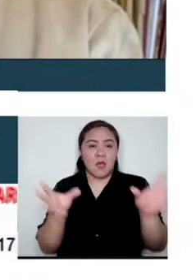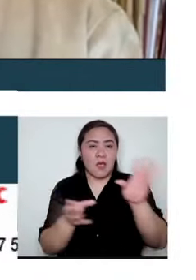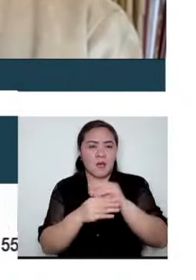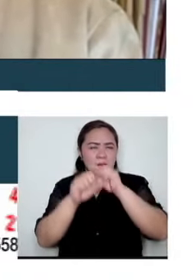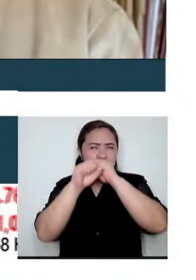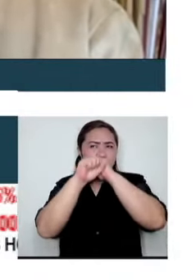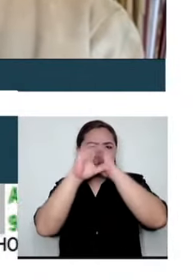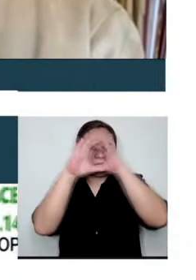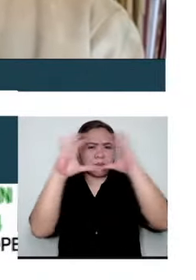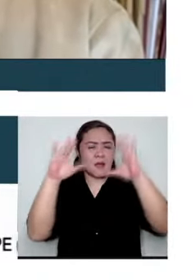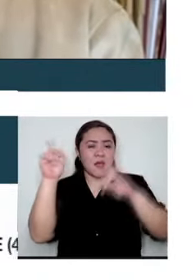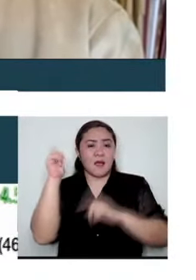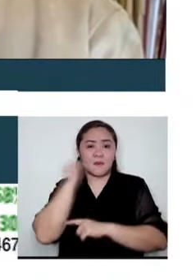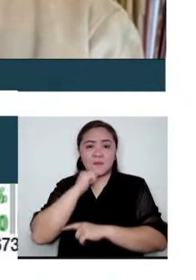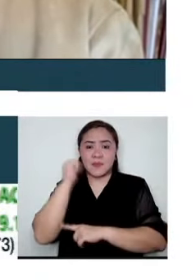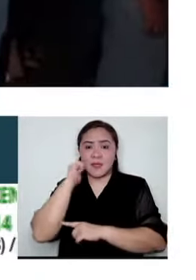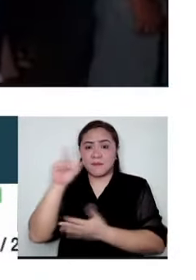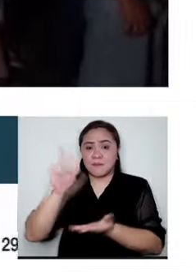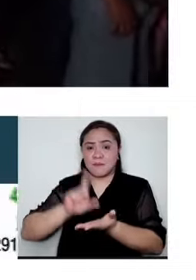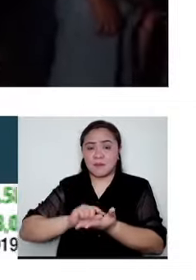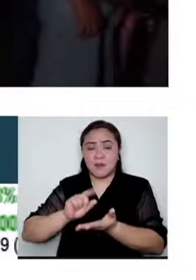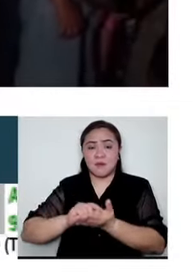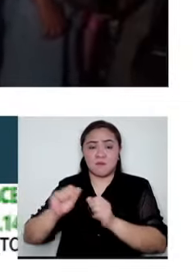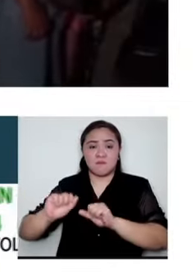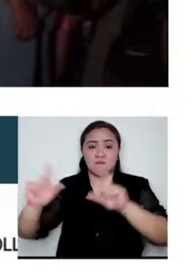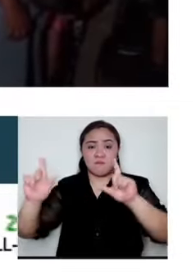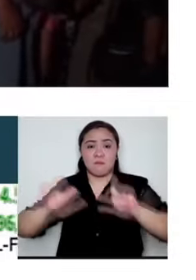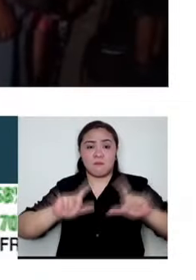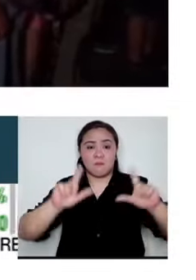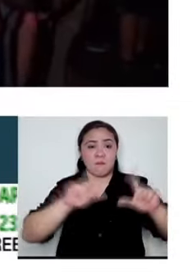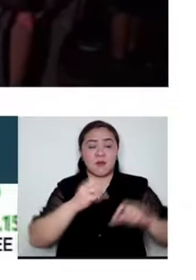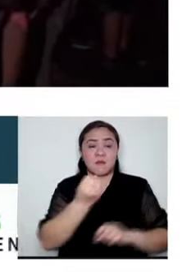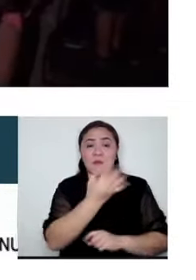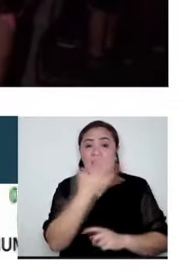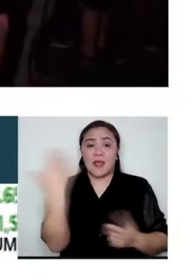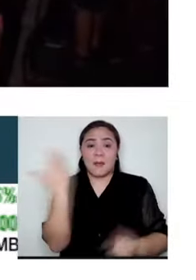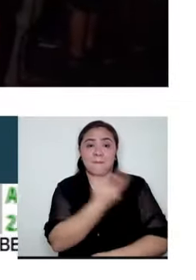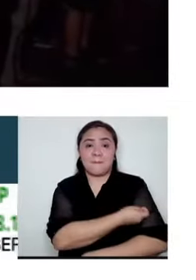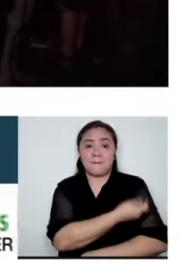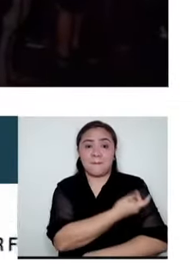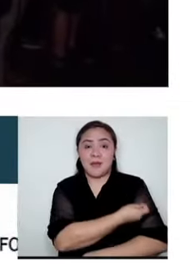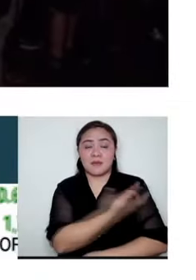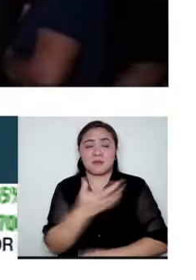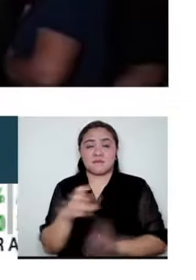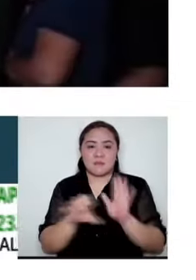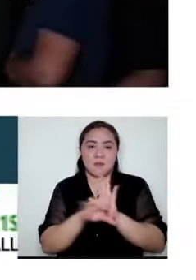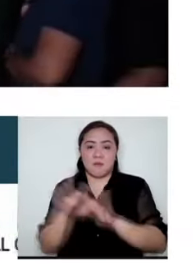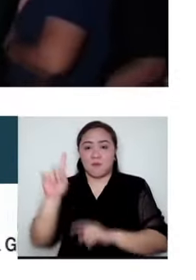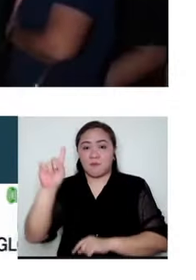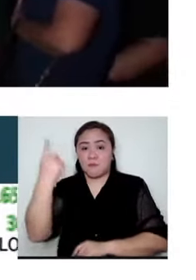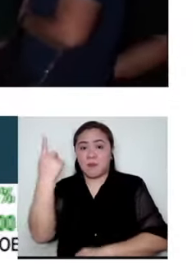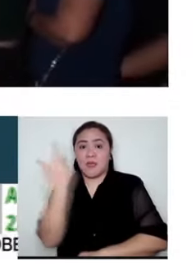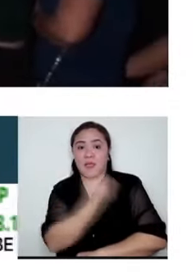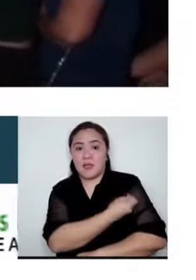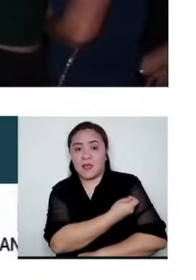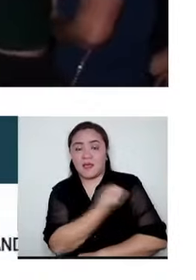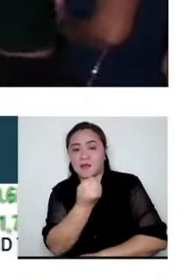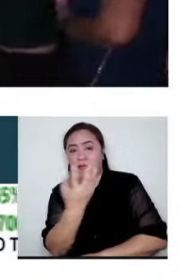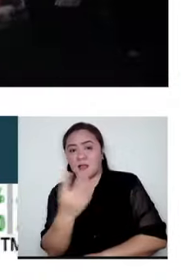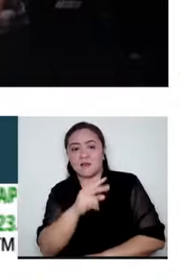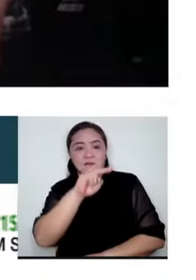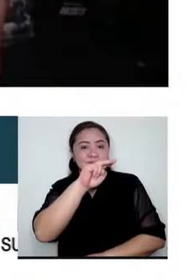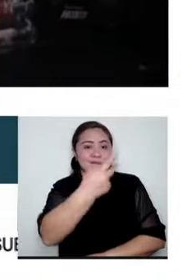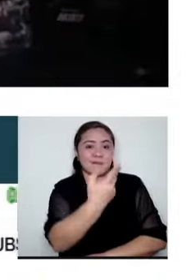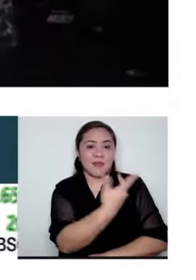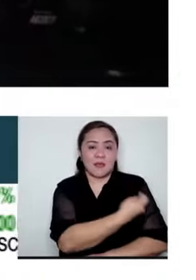publication daily, not just of how many vaccinations were made, first dose, second dose, but the number of vaccines